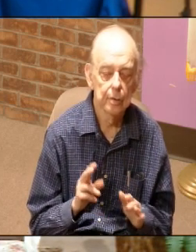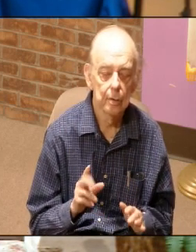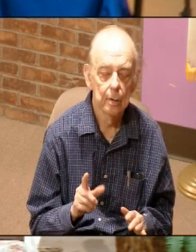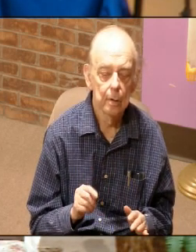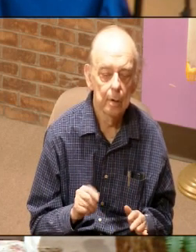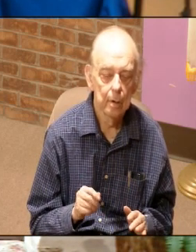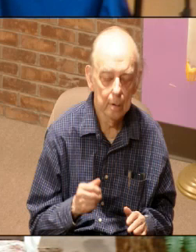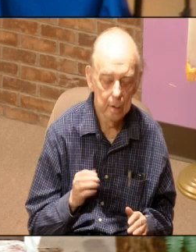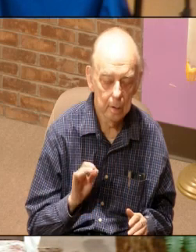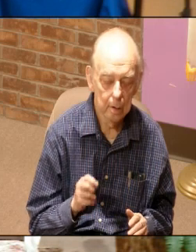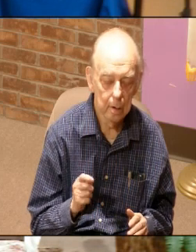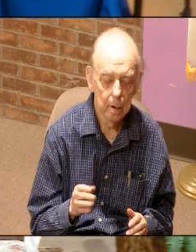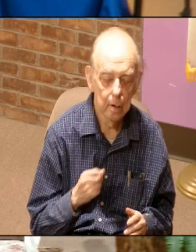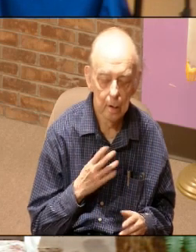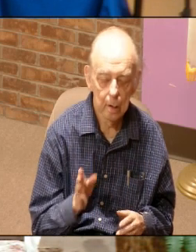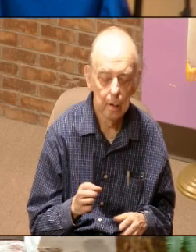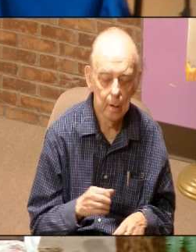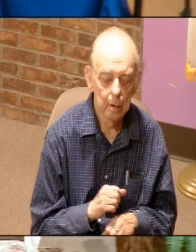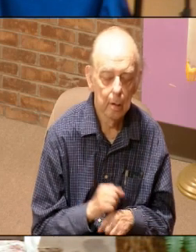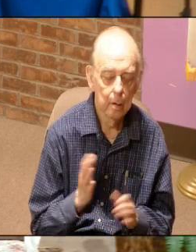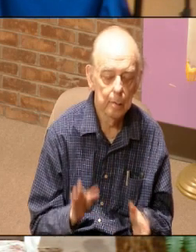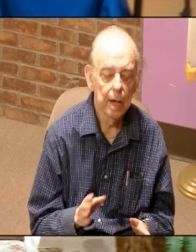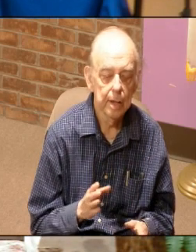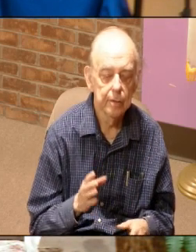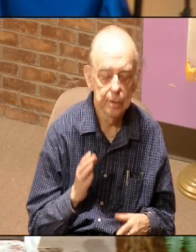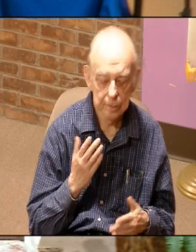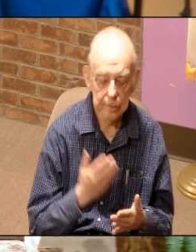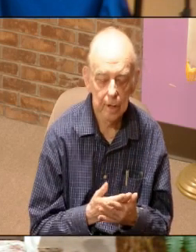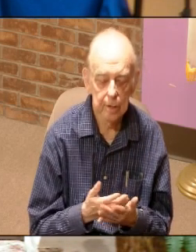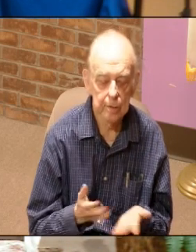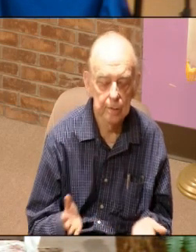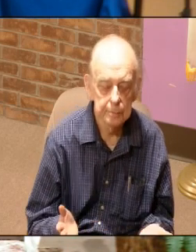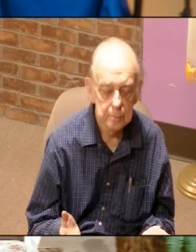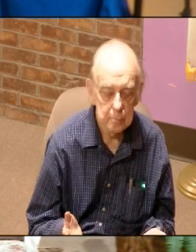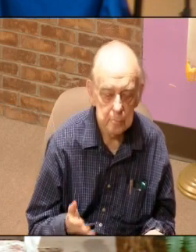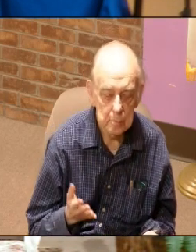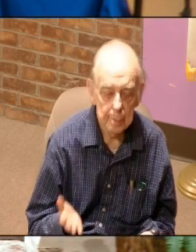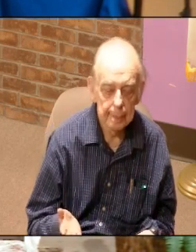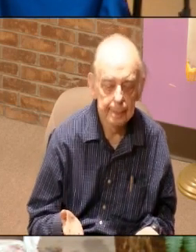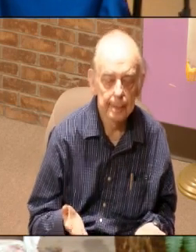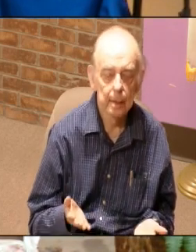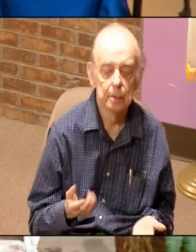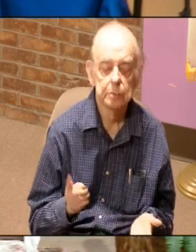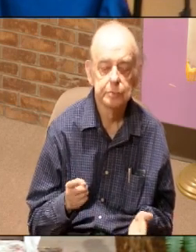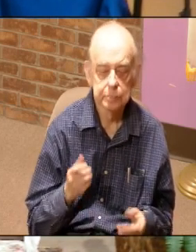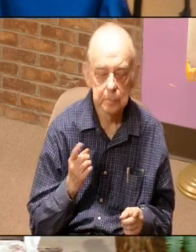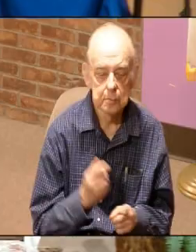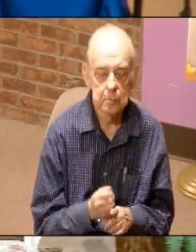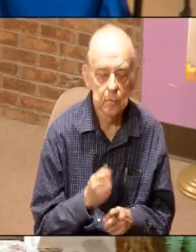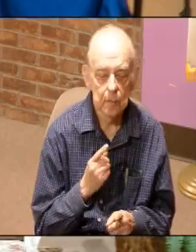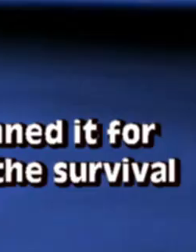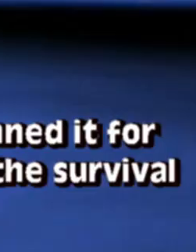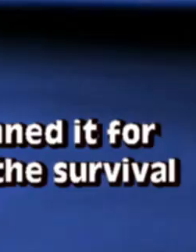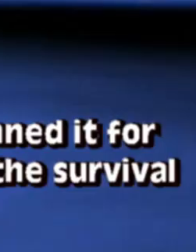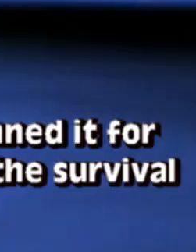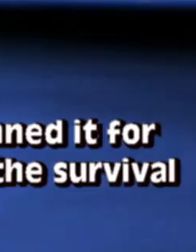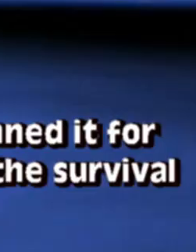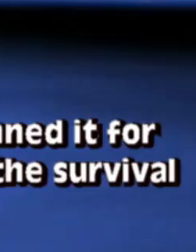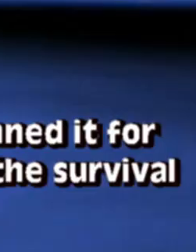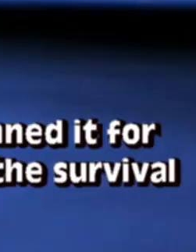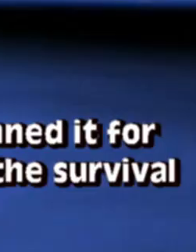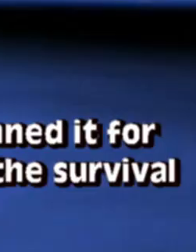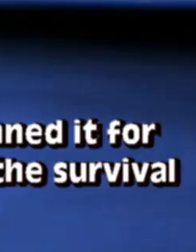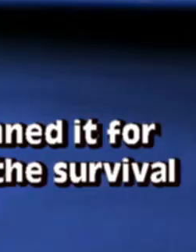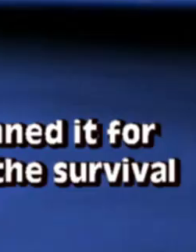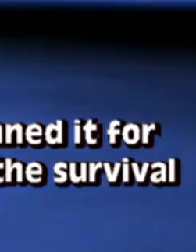Joseph, Joseph, remember, got sold into slavery by his sons. And here's, or his brothers. Look at what he said. You planned